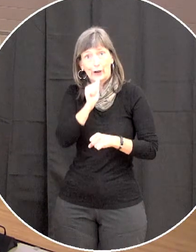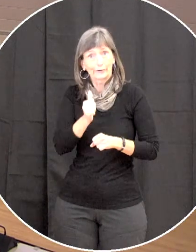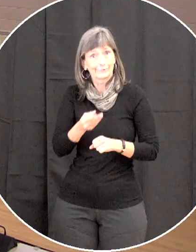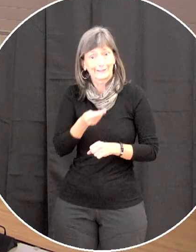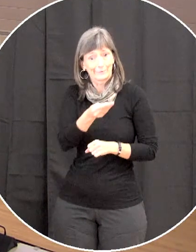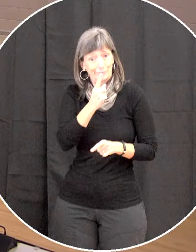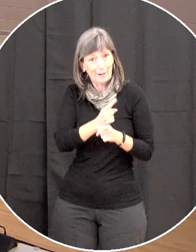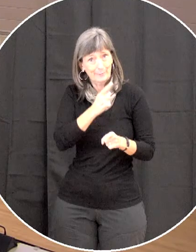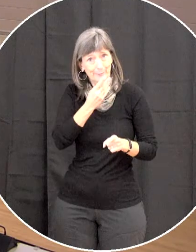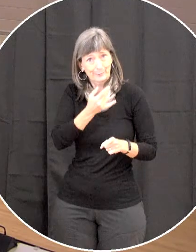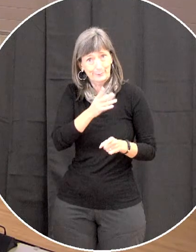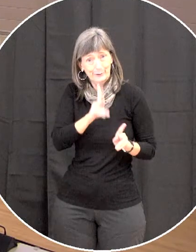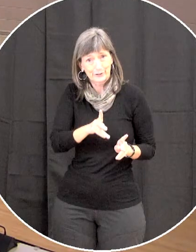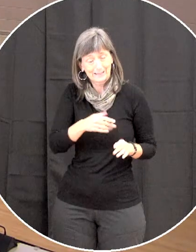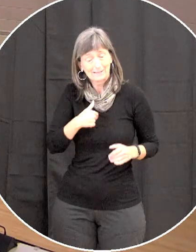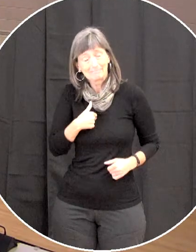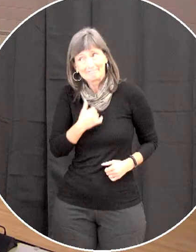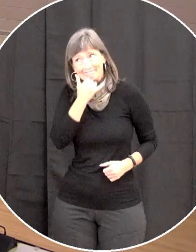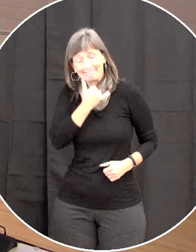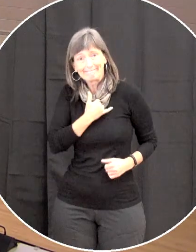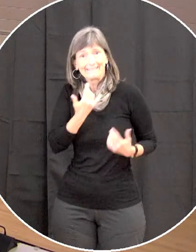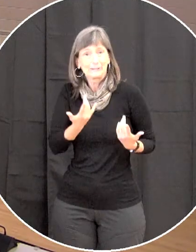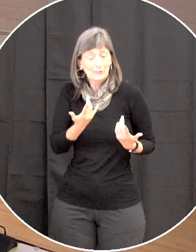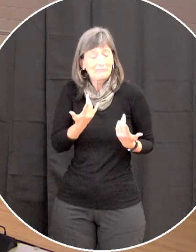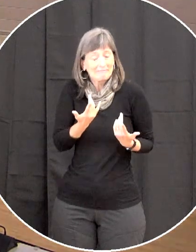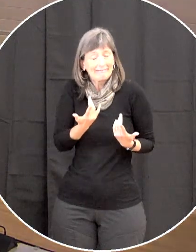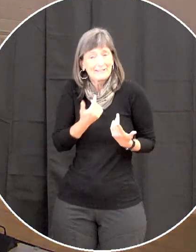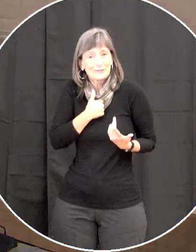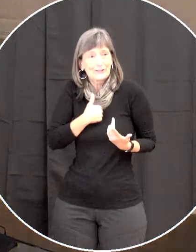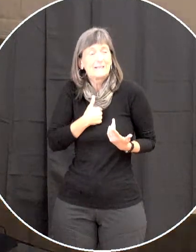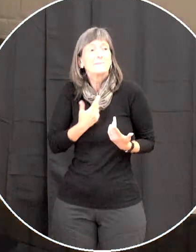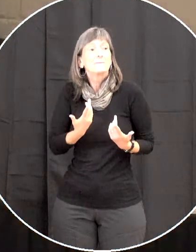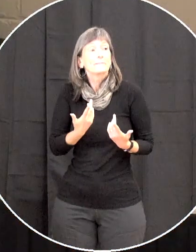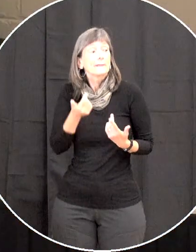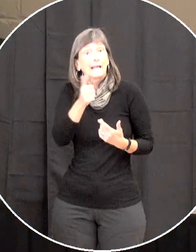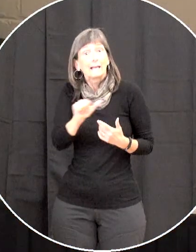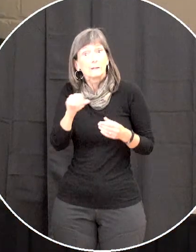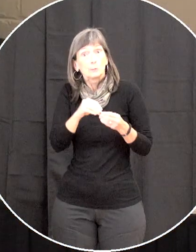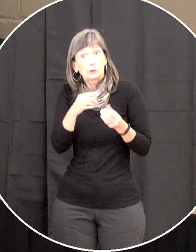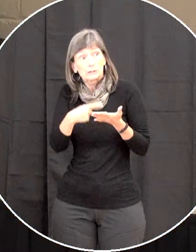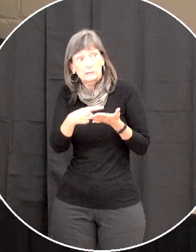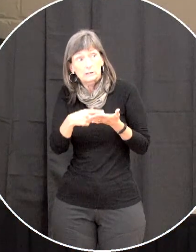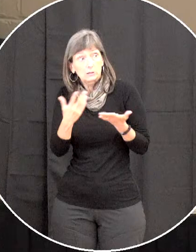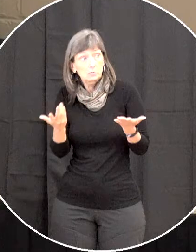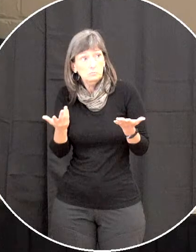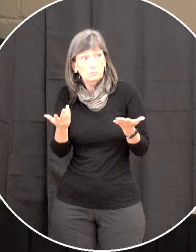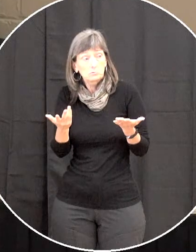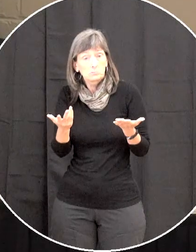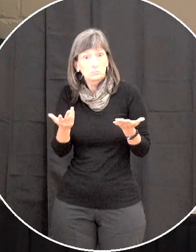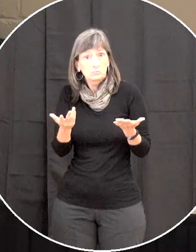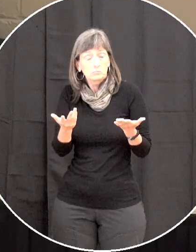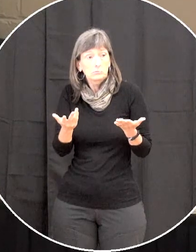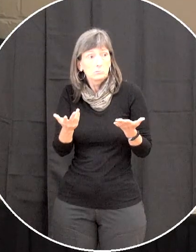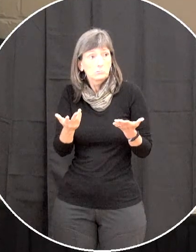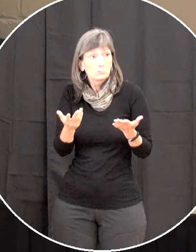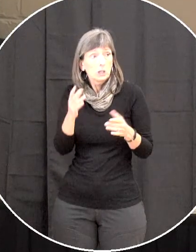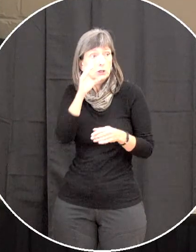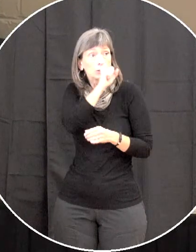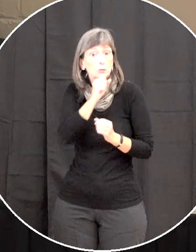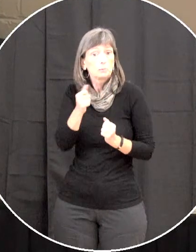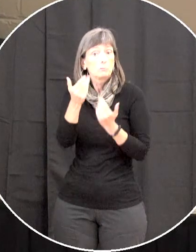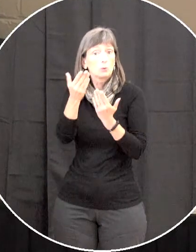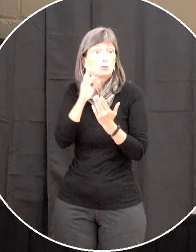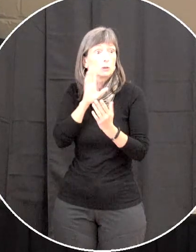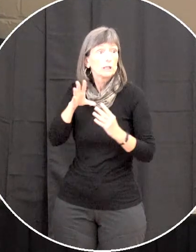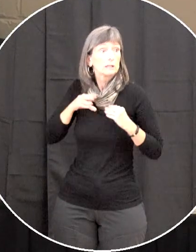direction at this particular point in time. But if there isn't anything further, I'm assuming that we're going to get a motion to accept